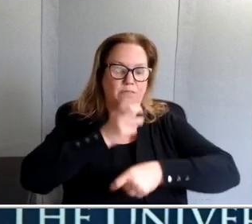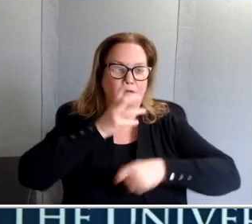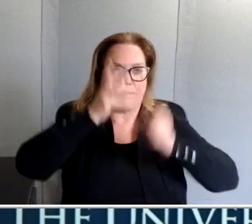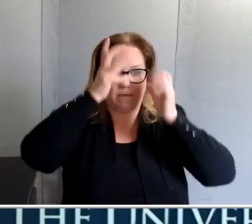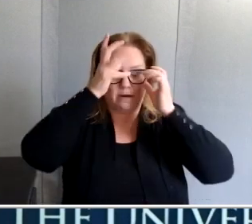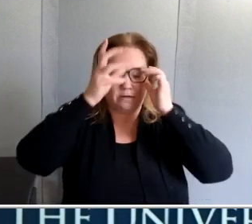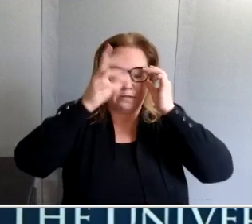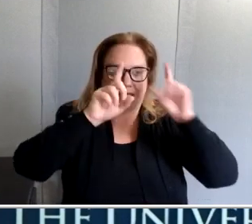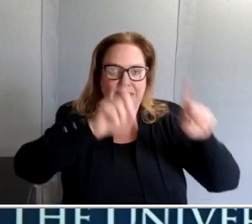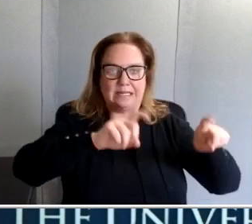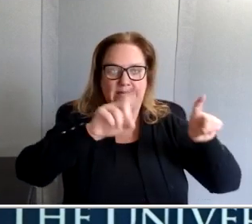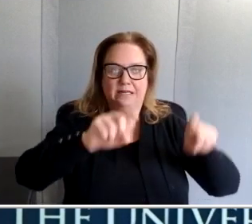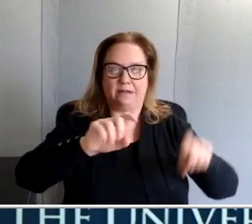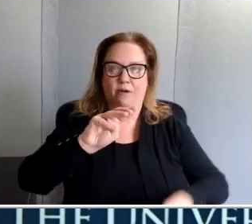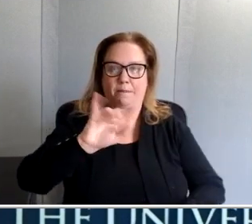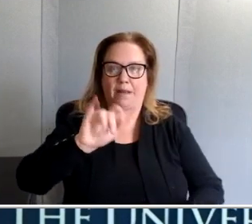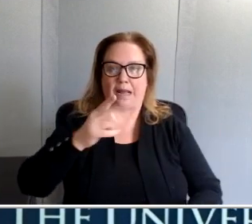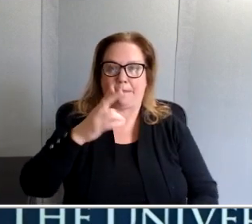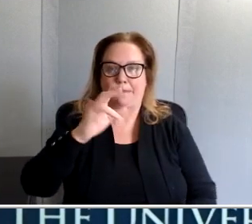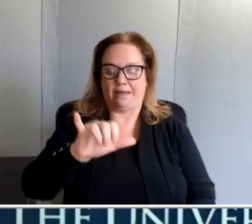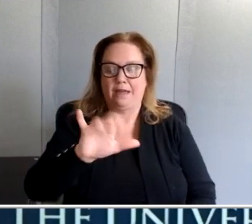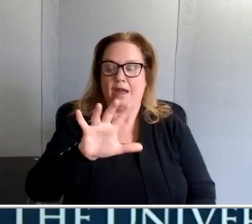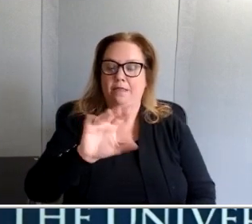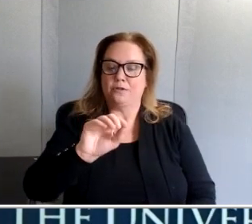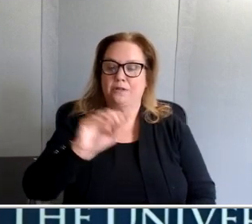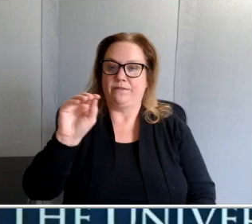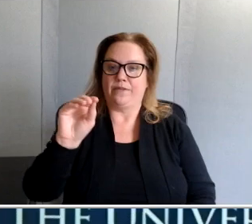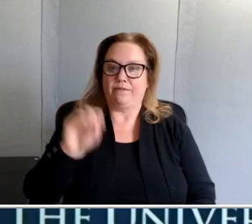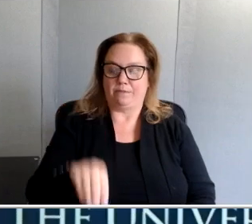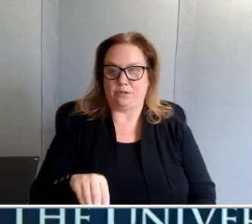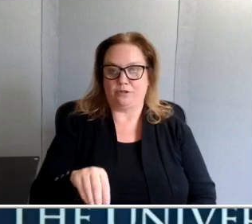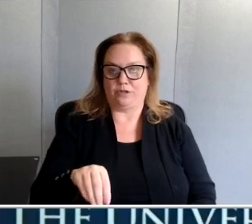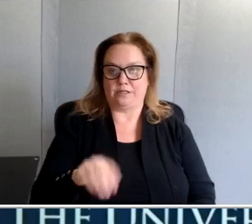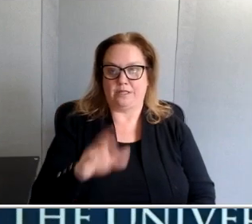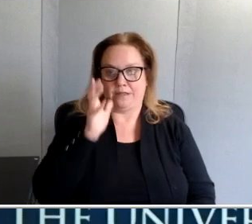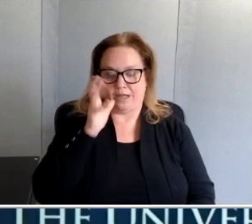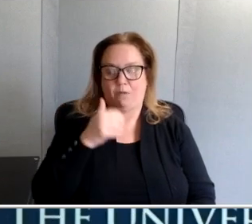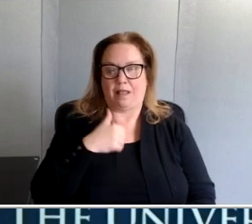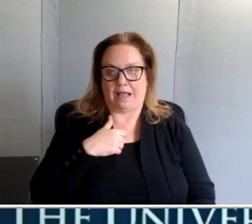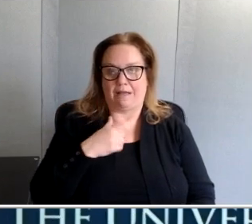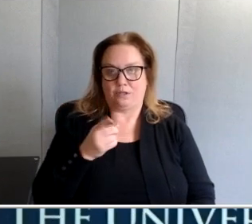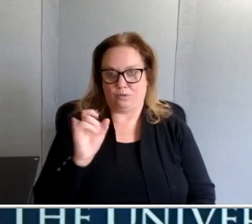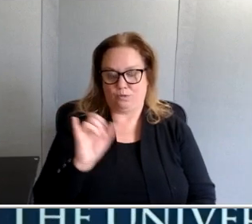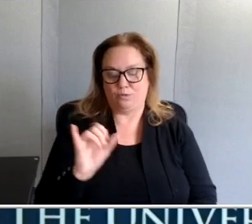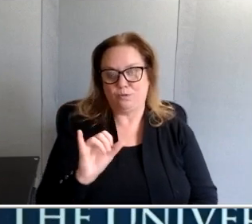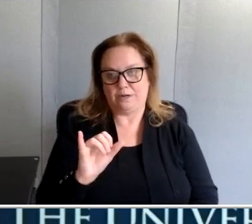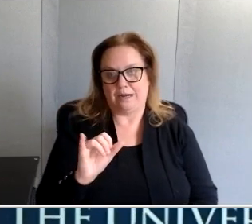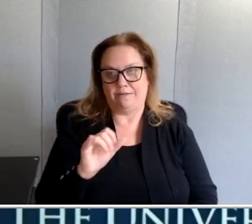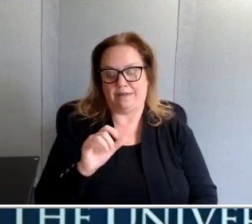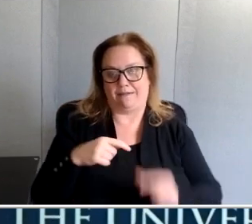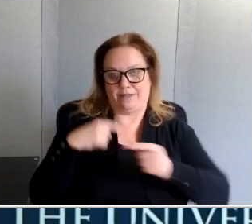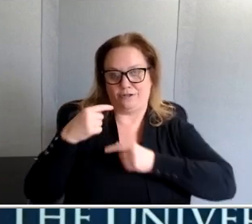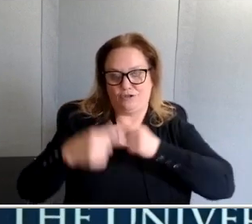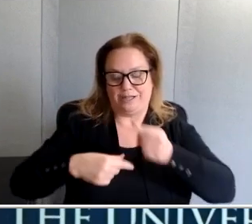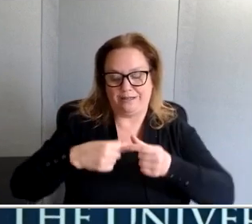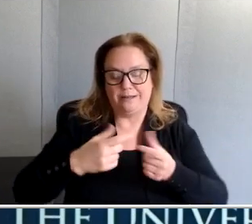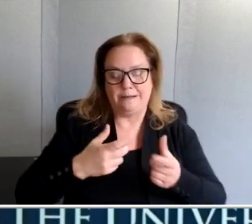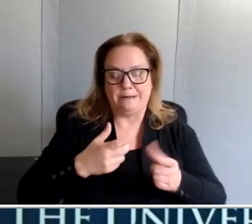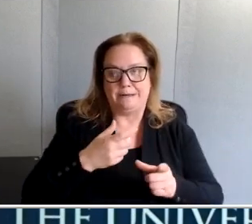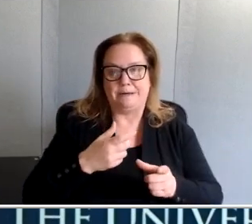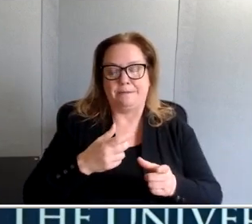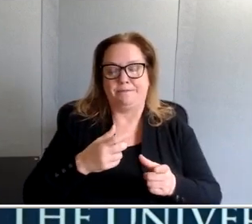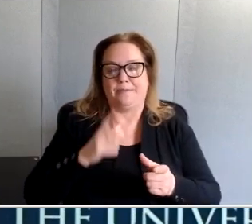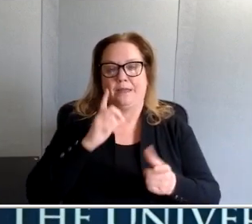for hypertrophic cardiomyopathy, because there's a 50% chance that they're going to have hypertrophic cardiomyopathy as well if they inherit the gene. And so that